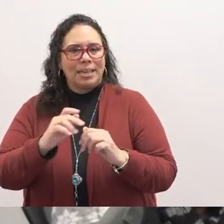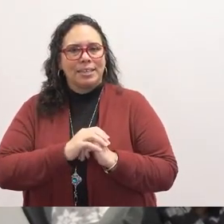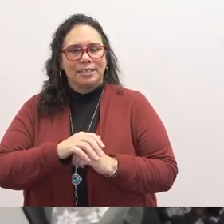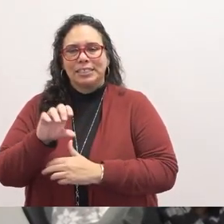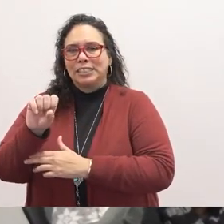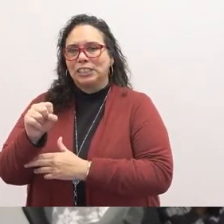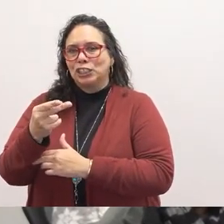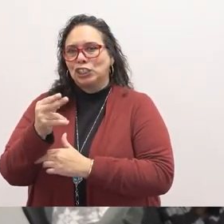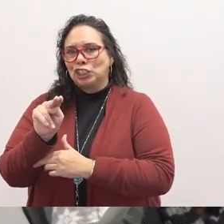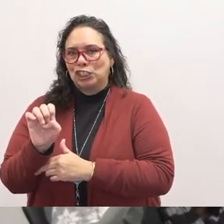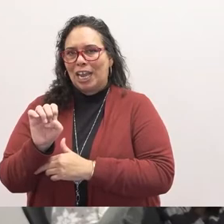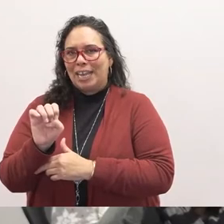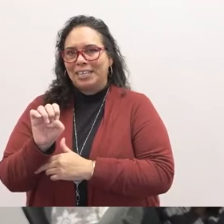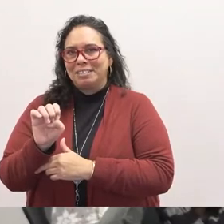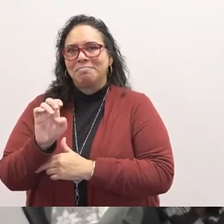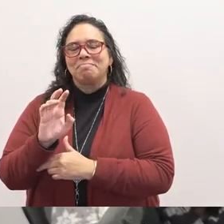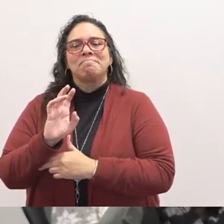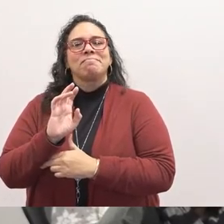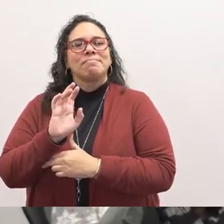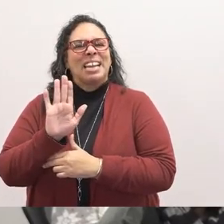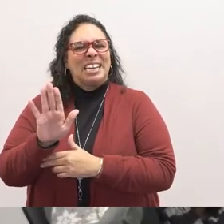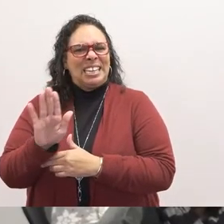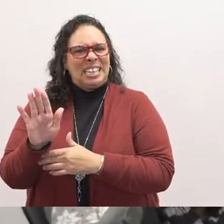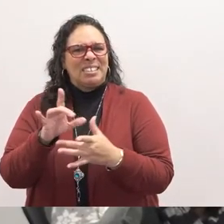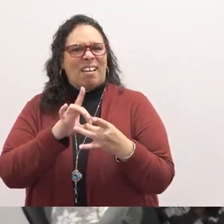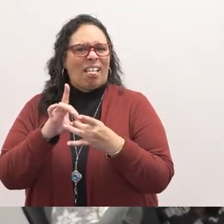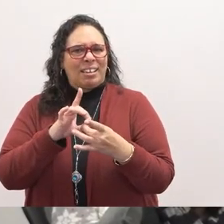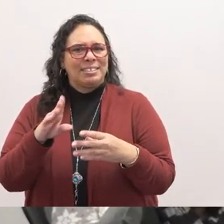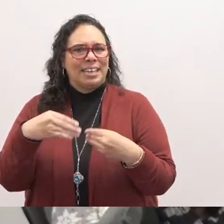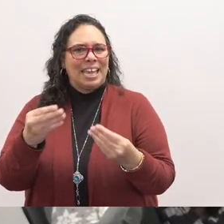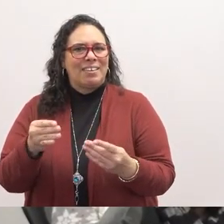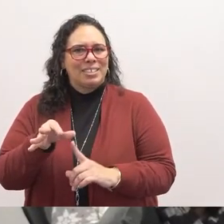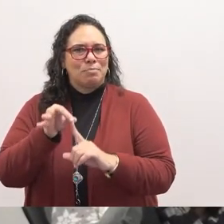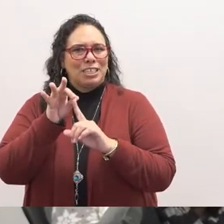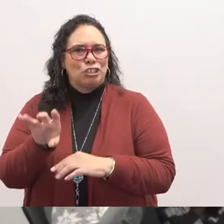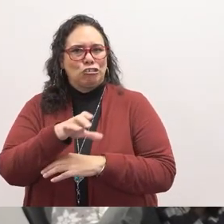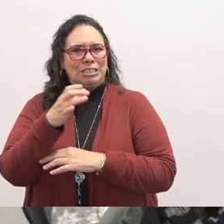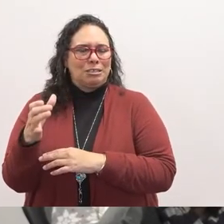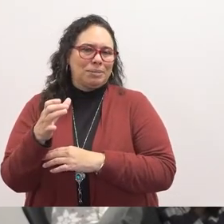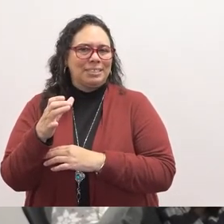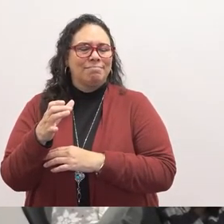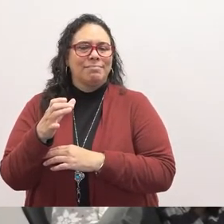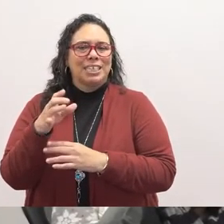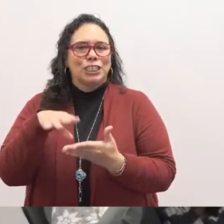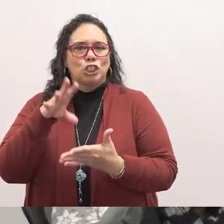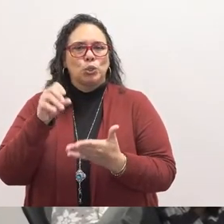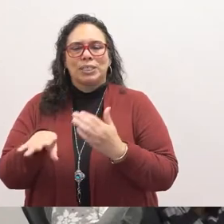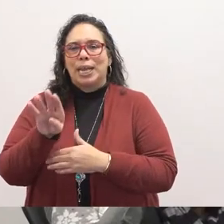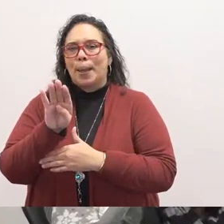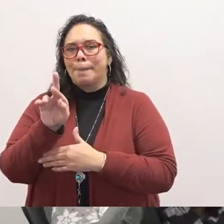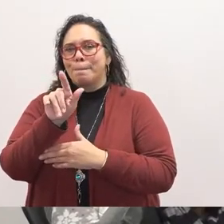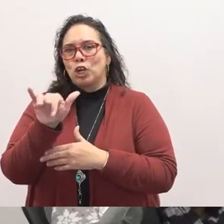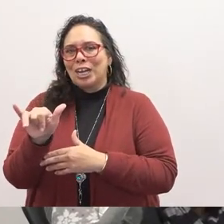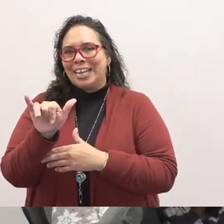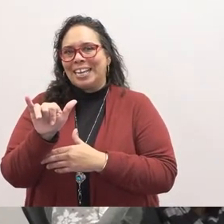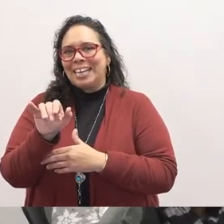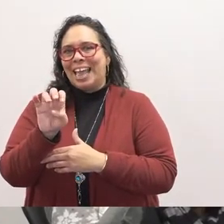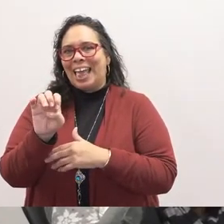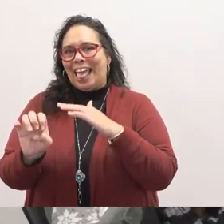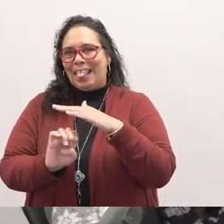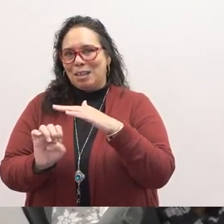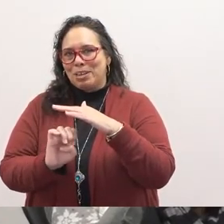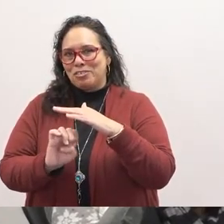Shane, along with his colleagues, gave a special Christmas cheer to students at Burney Elementary, a school he attended.